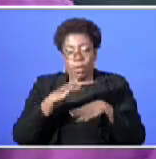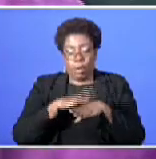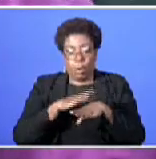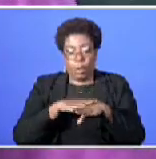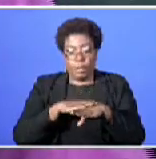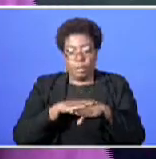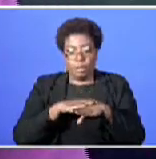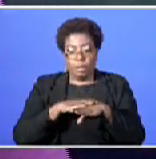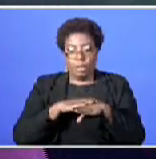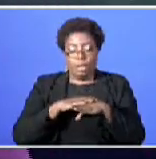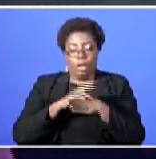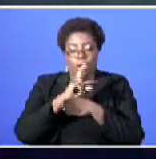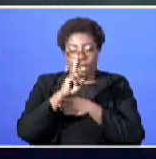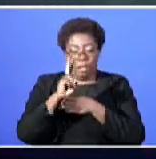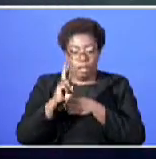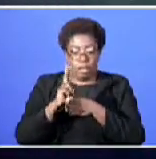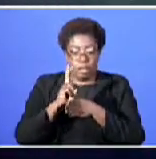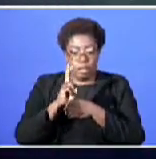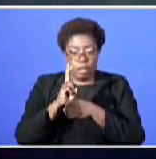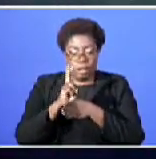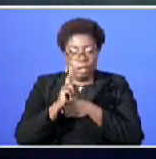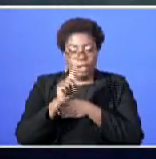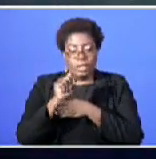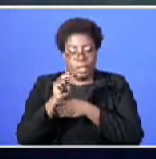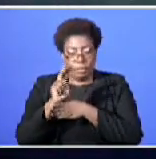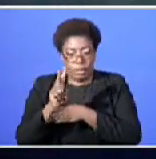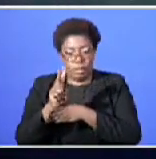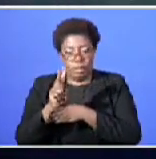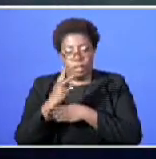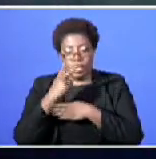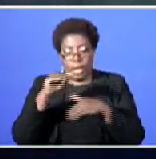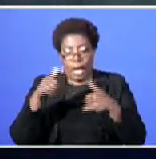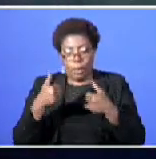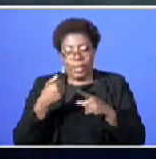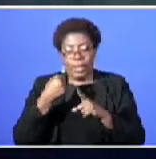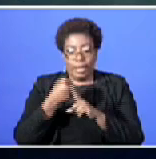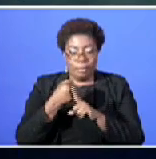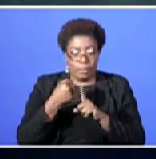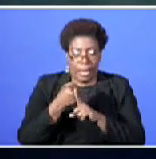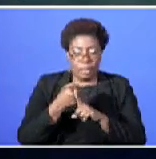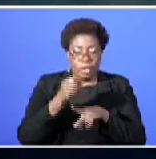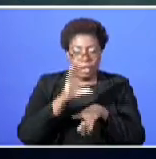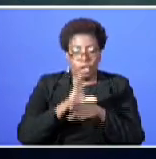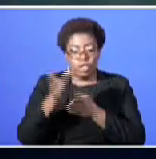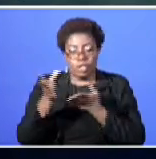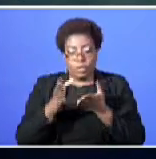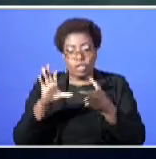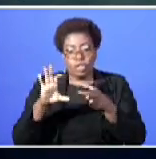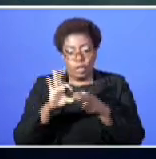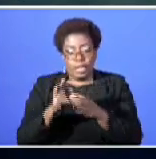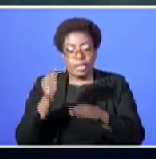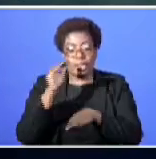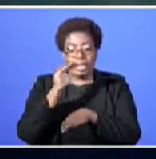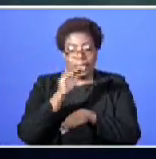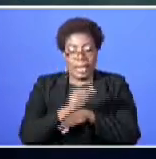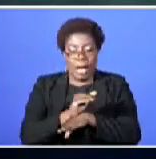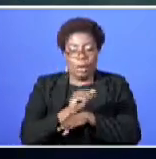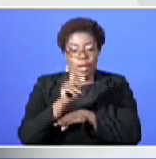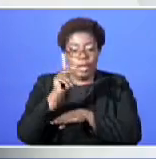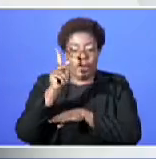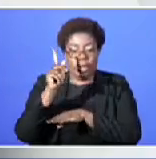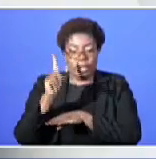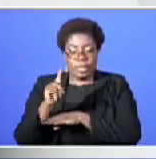social media. Now, to find out how COVID-19 is impacting church services around the country, joining us tonight is Keith